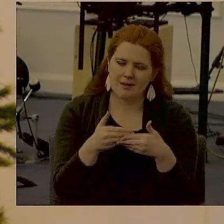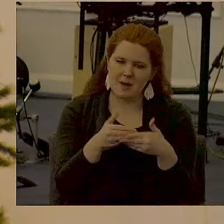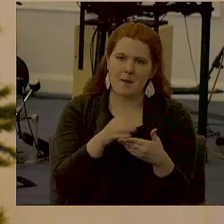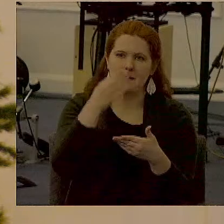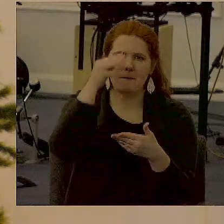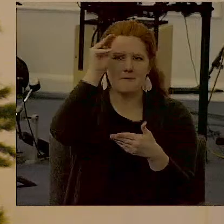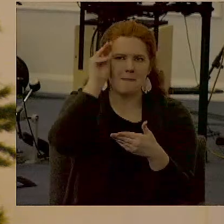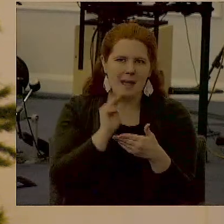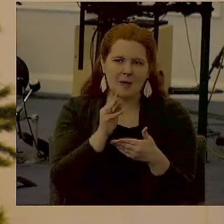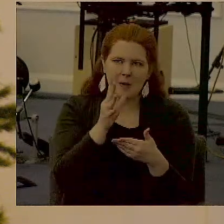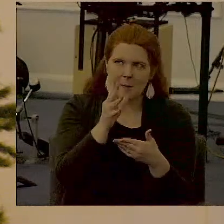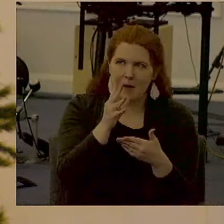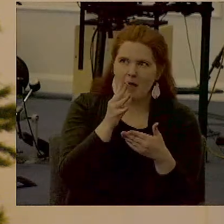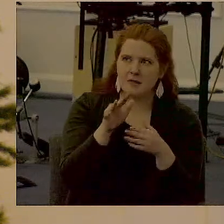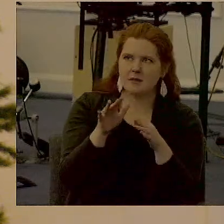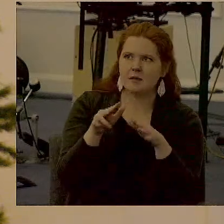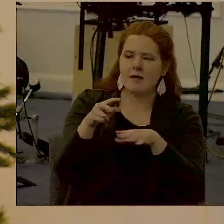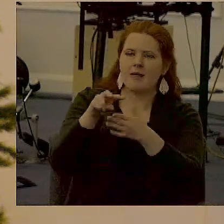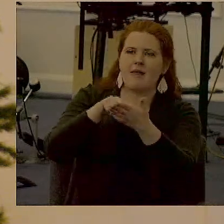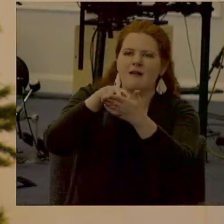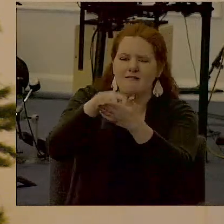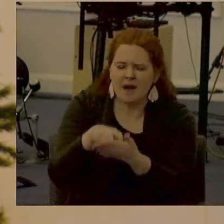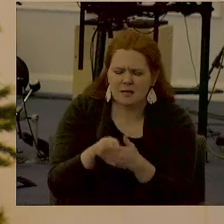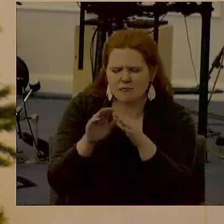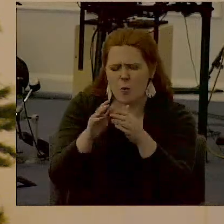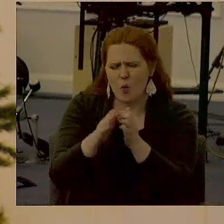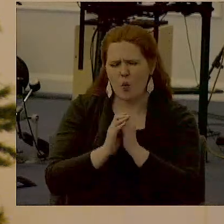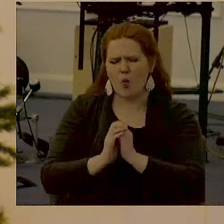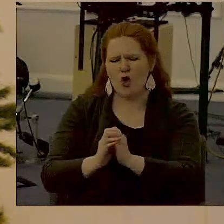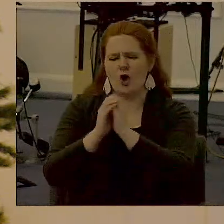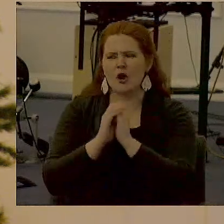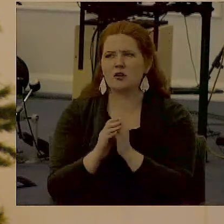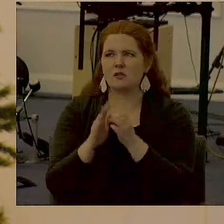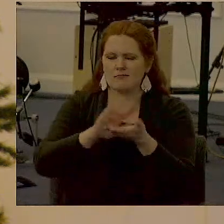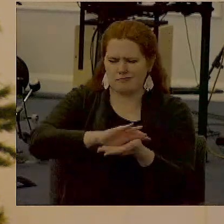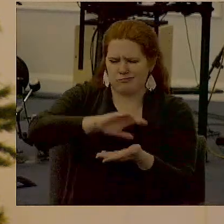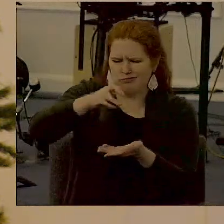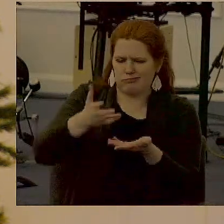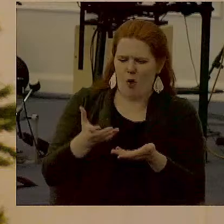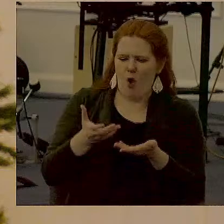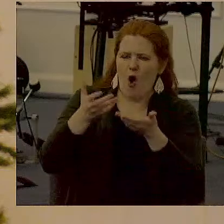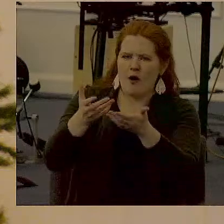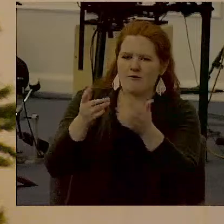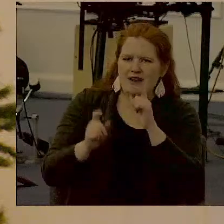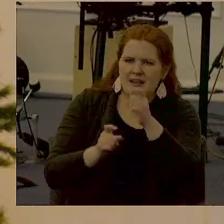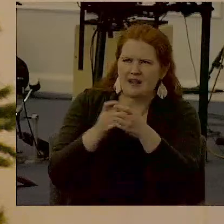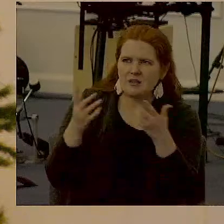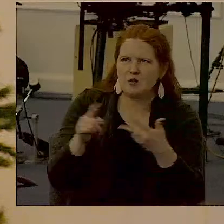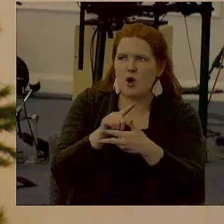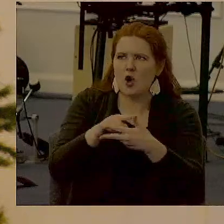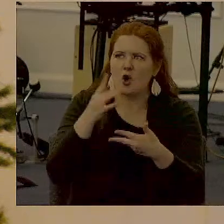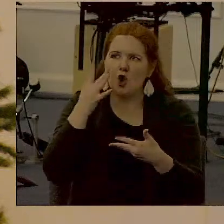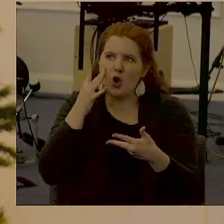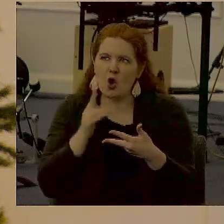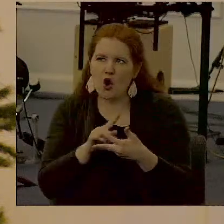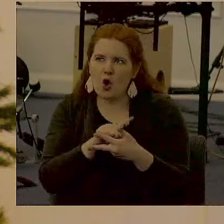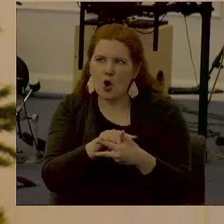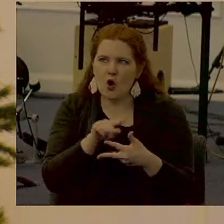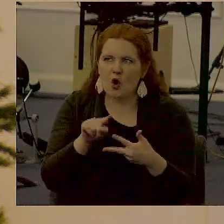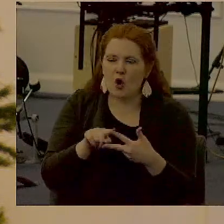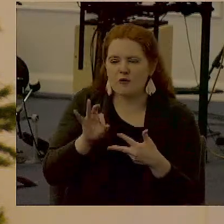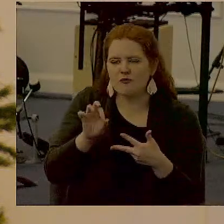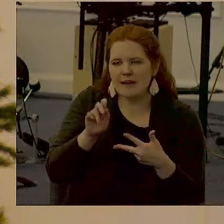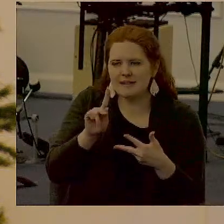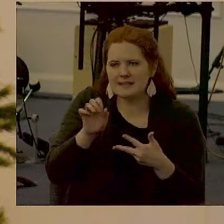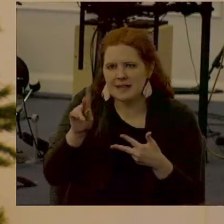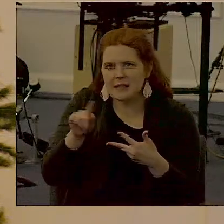mother, and they fell down and they worshipped him. Then opening their treasures, they offered him gifts, gold and frankincense and myrrh.